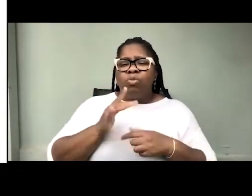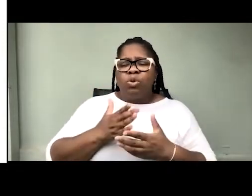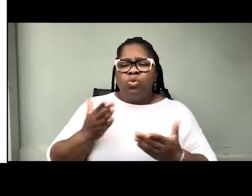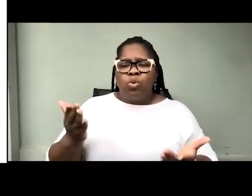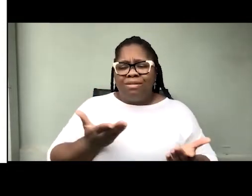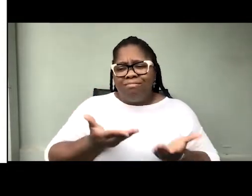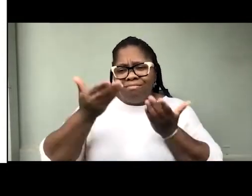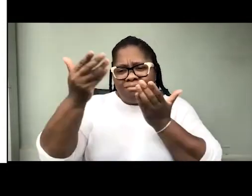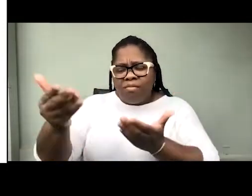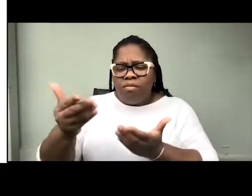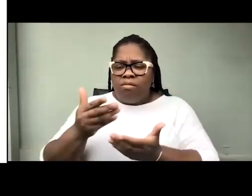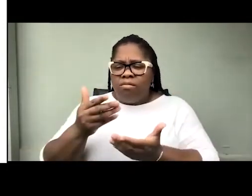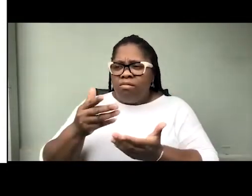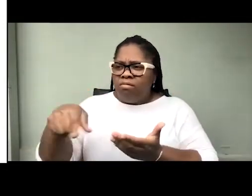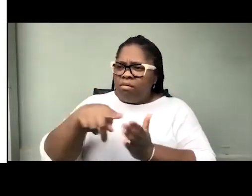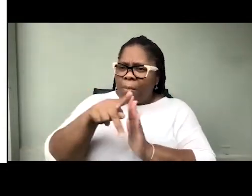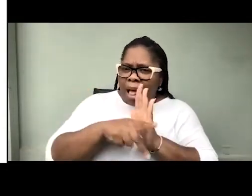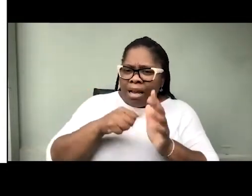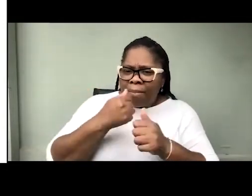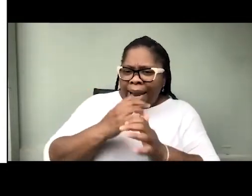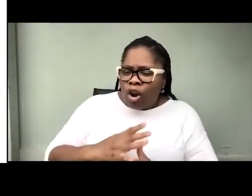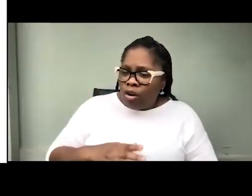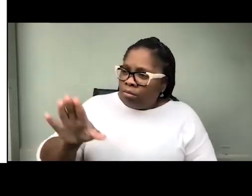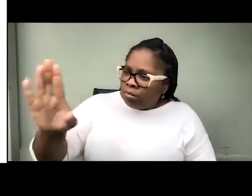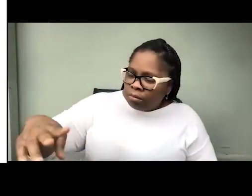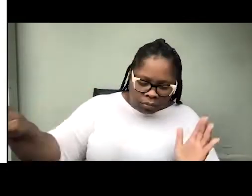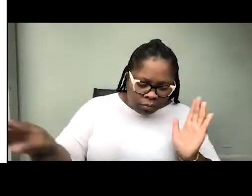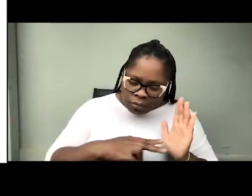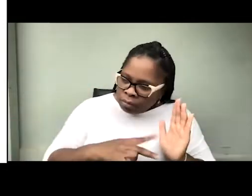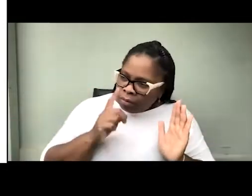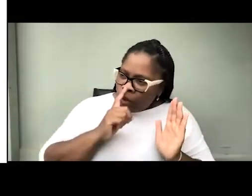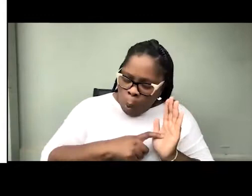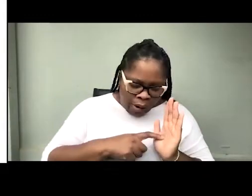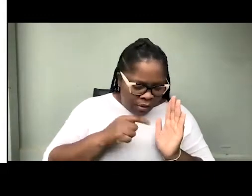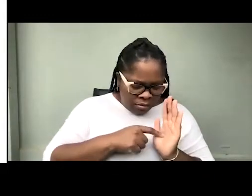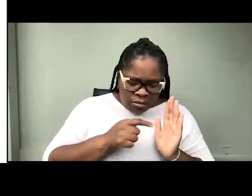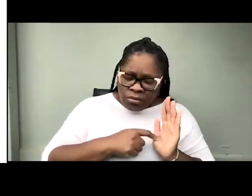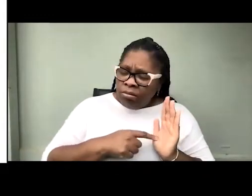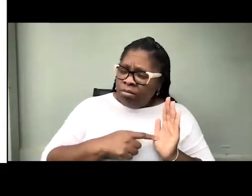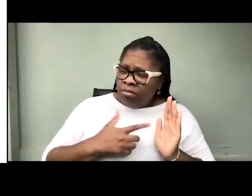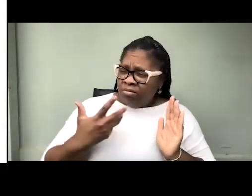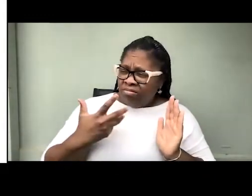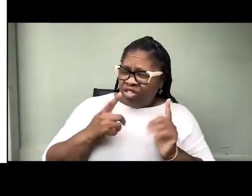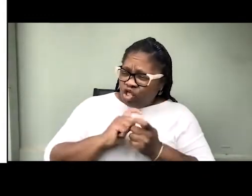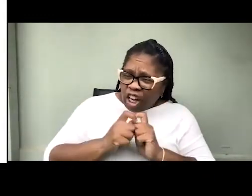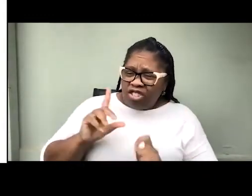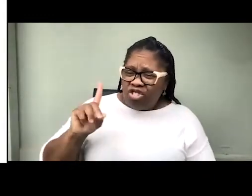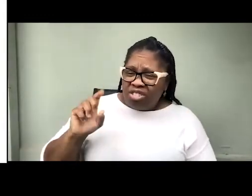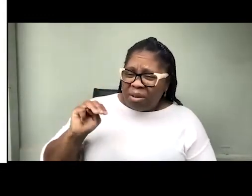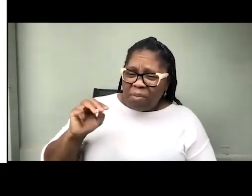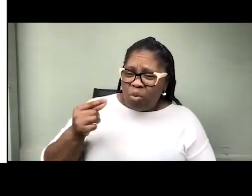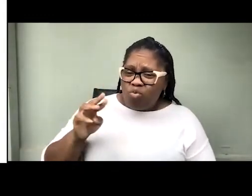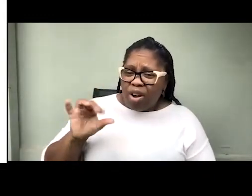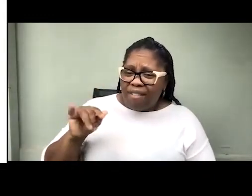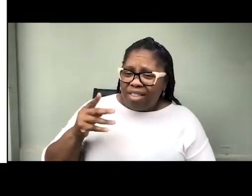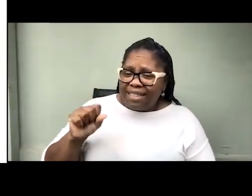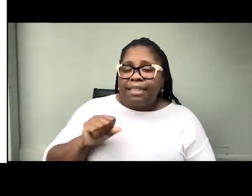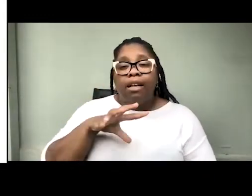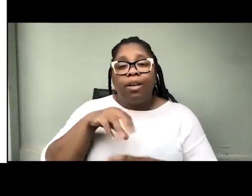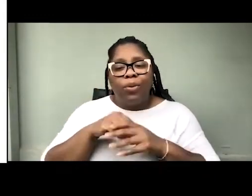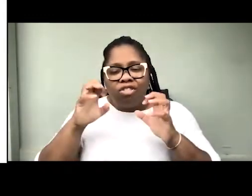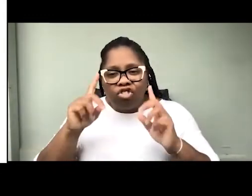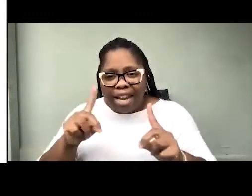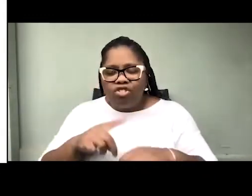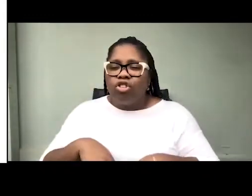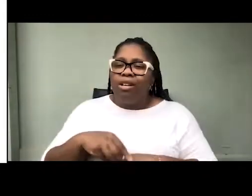local decision makers, policymakers, and say, look at the changing demographics. We have education, we have income on here, or poverty